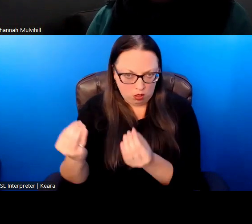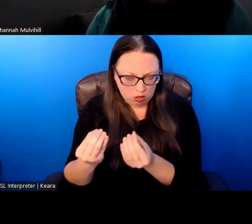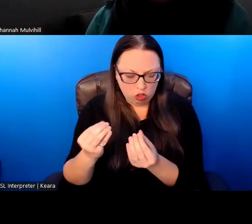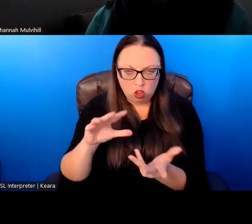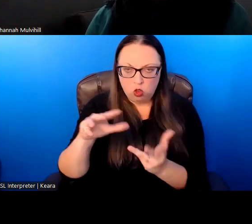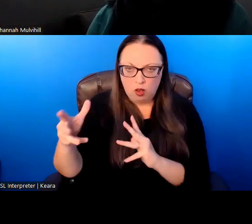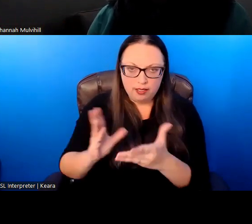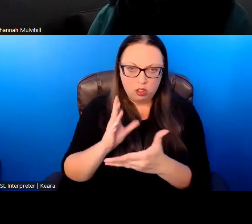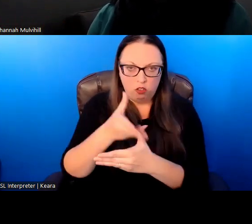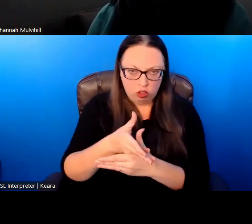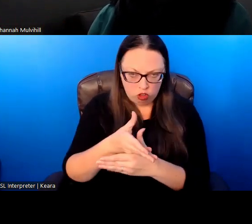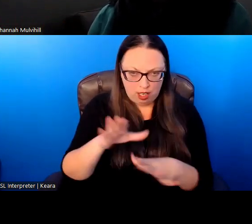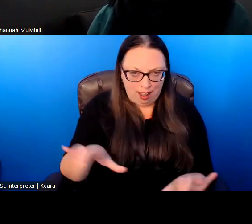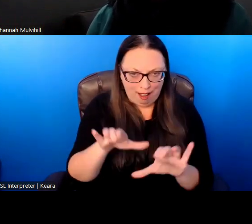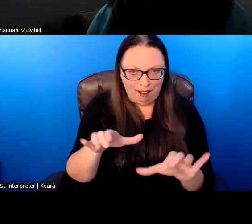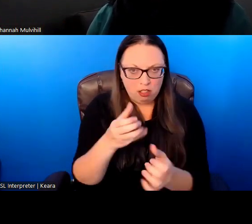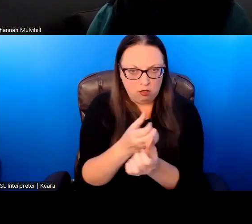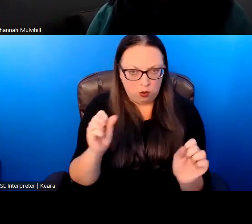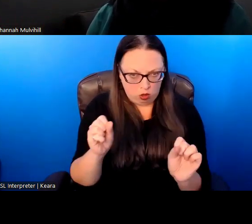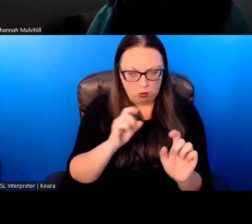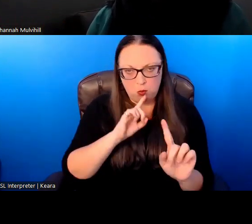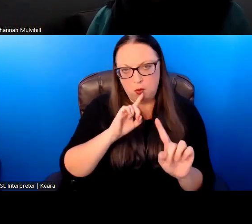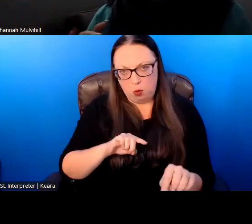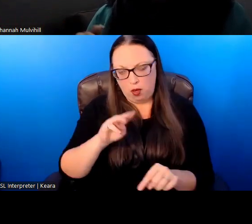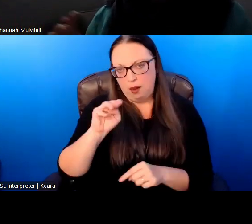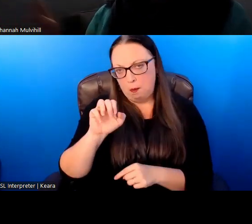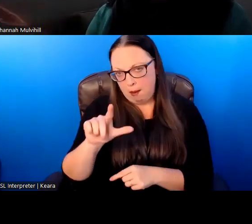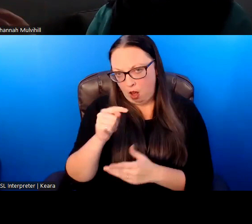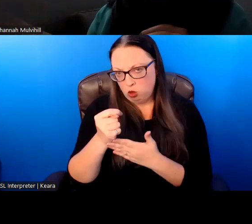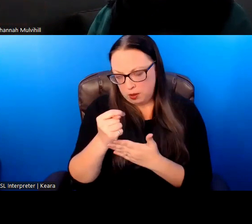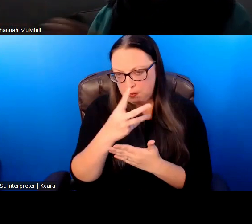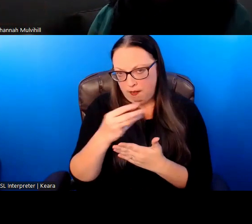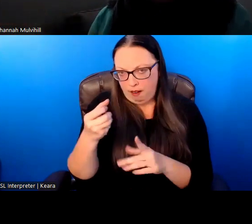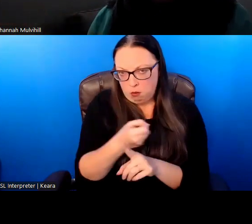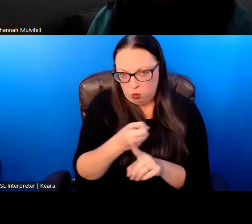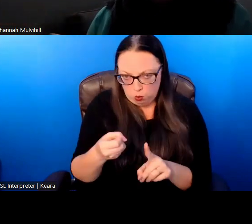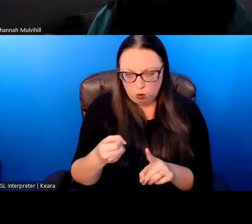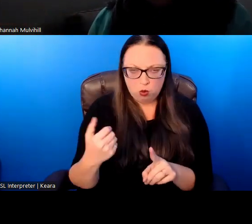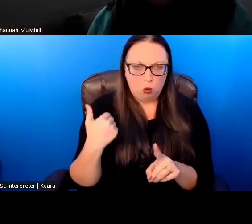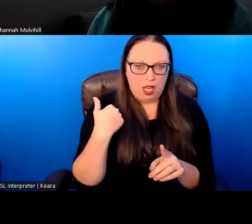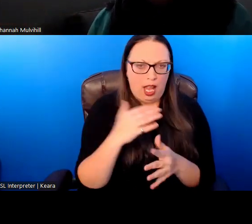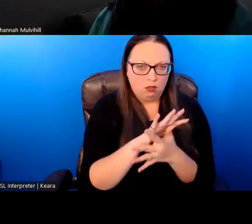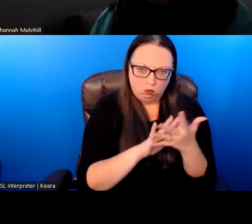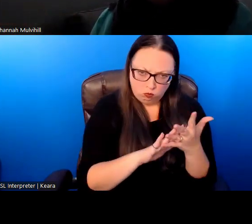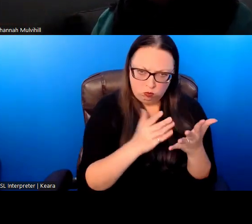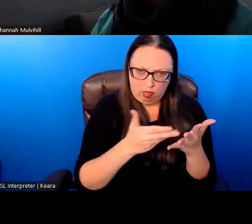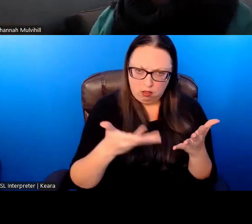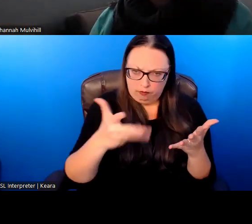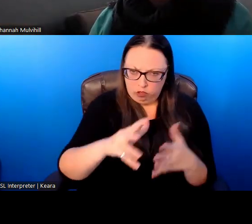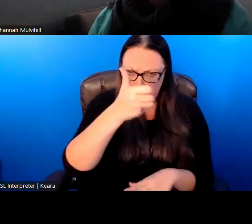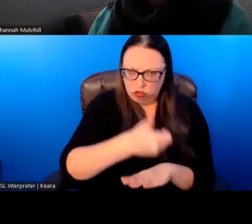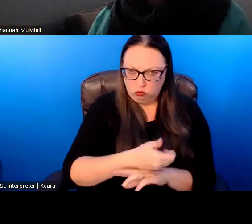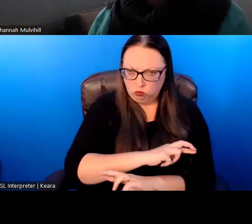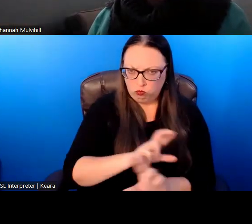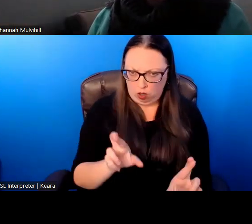intervention and active rescue, reporting of maltreatment and abuse. So we had a lot of those pieces in place as well to